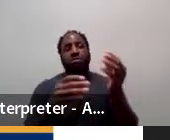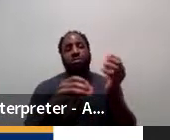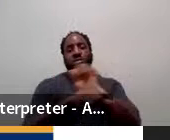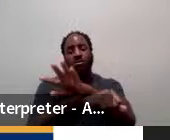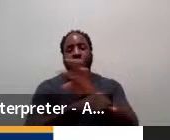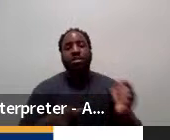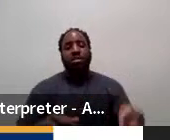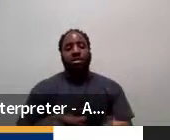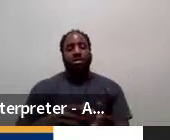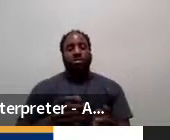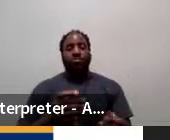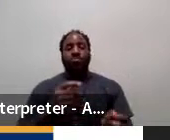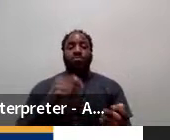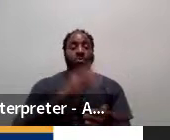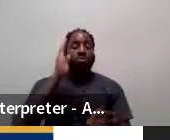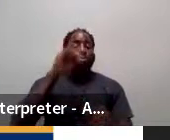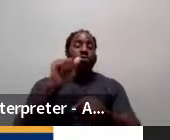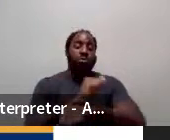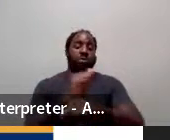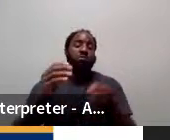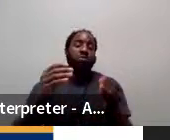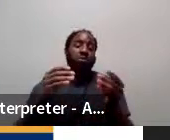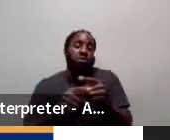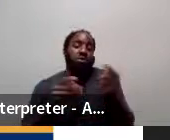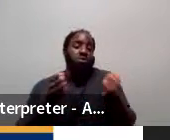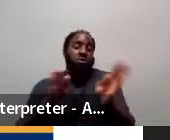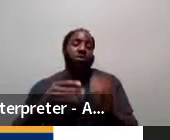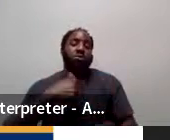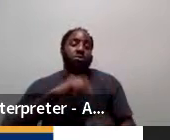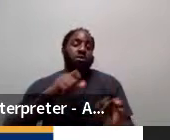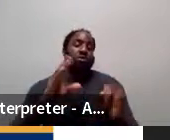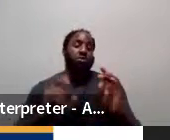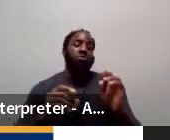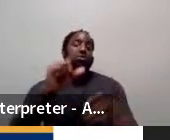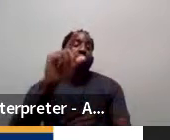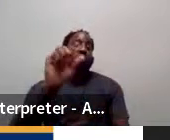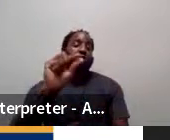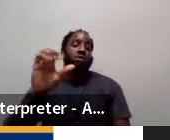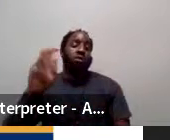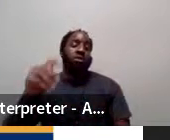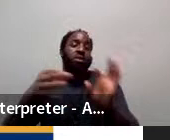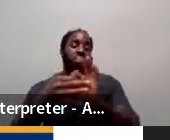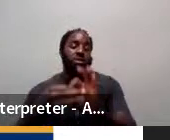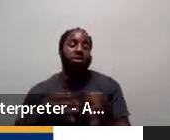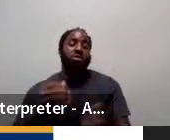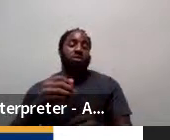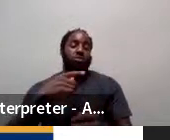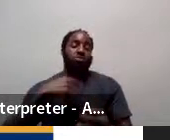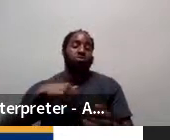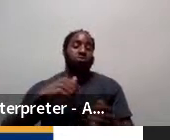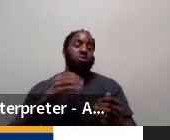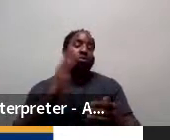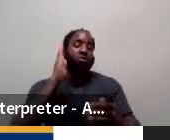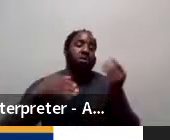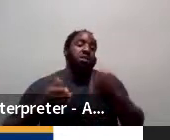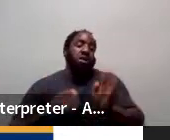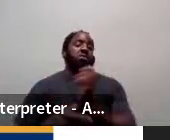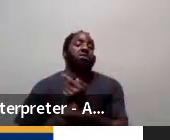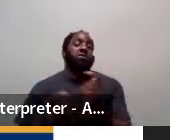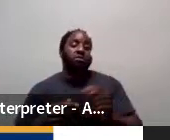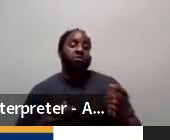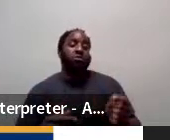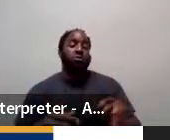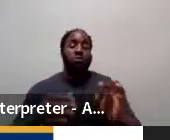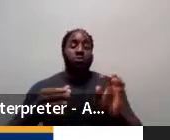operating Amtrak right-of-way, so we need to do the Leggett interlocking work, which essentially allows us to redirect Amtrak's